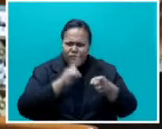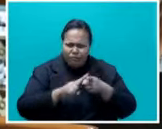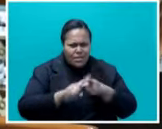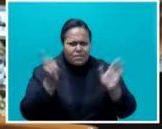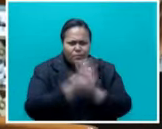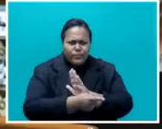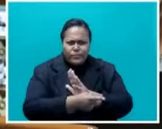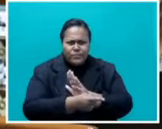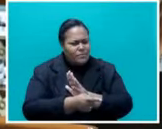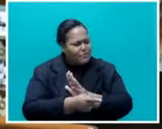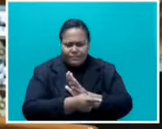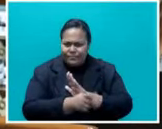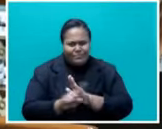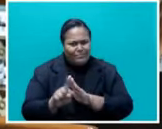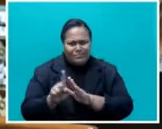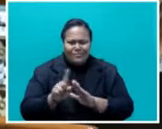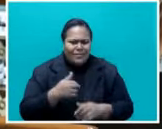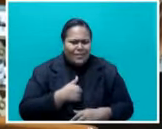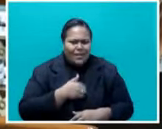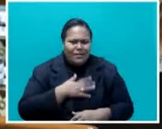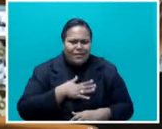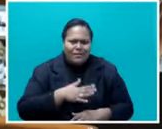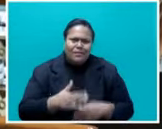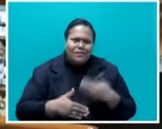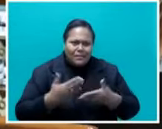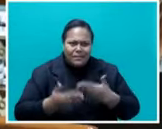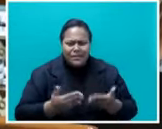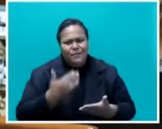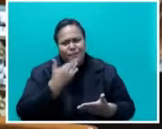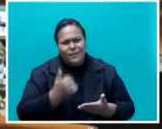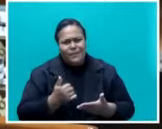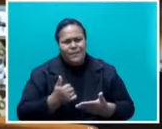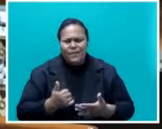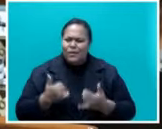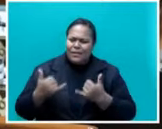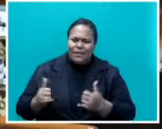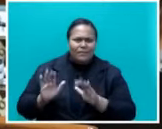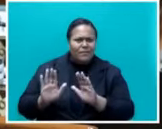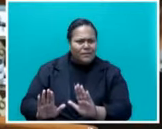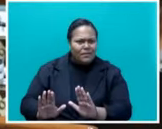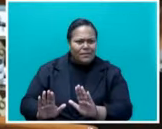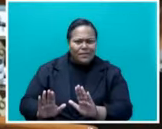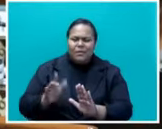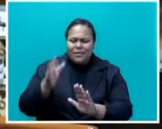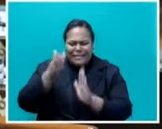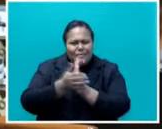fact, I would say that, we should leave the changes to some of the electoral laws and all